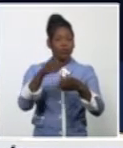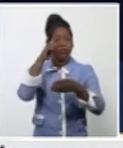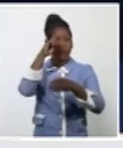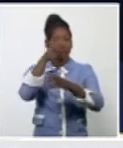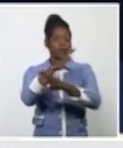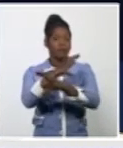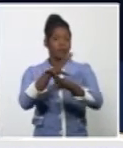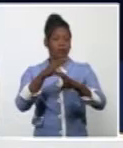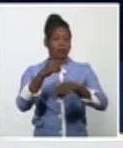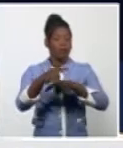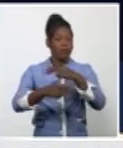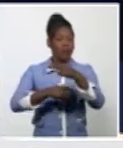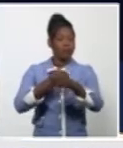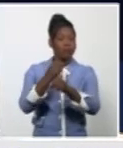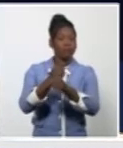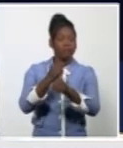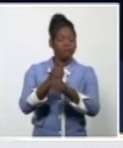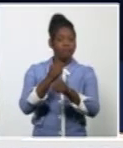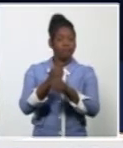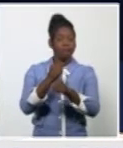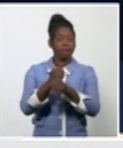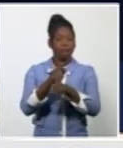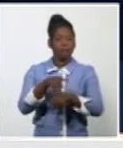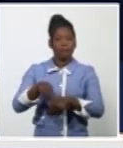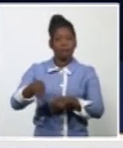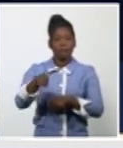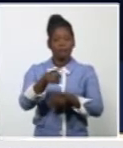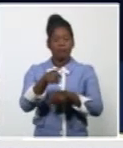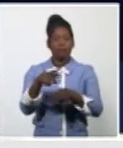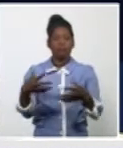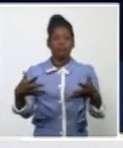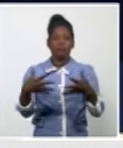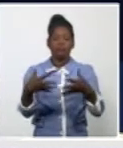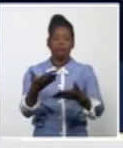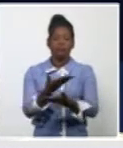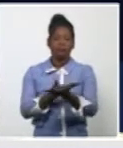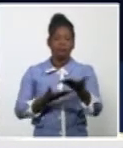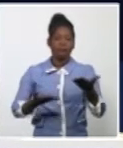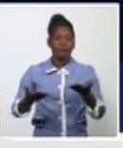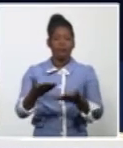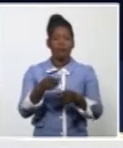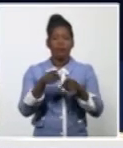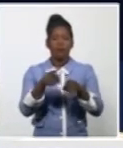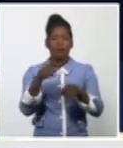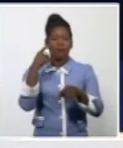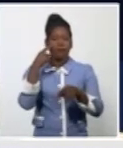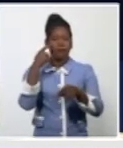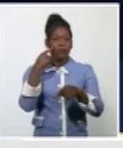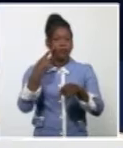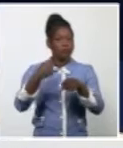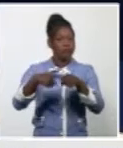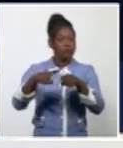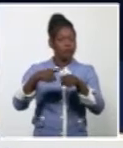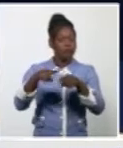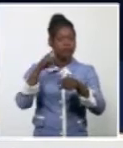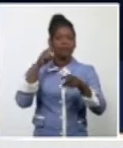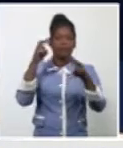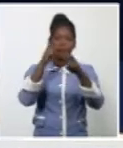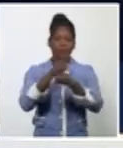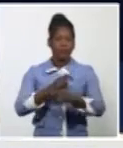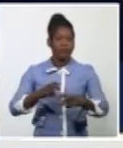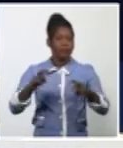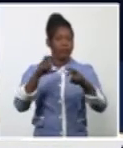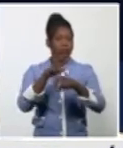had with scientists that are involved in this task,